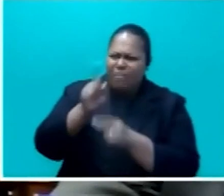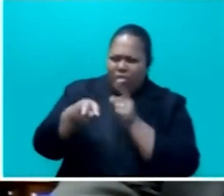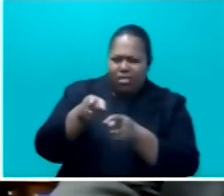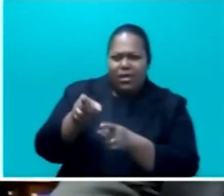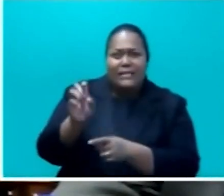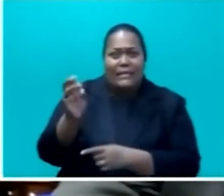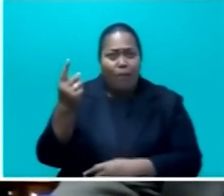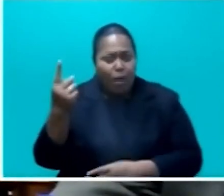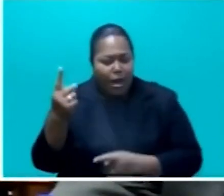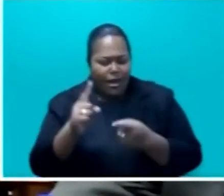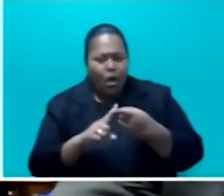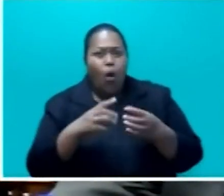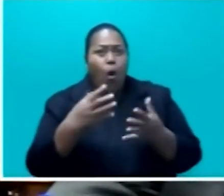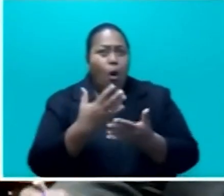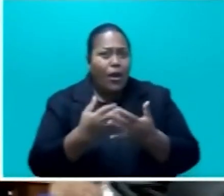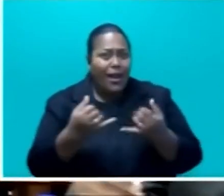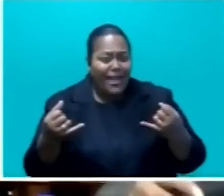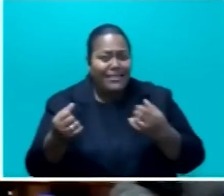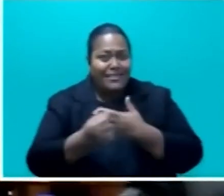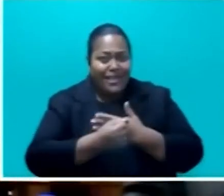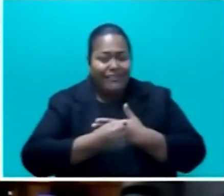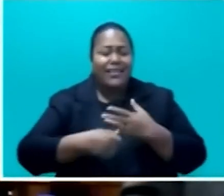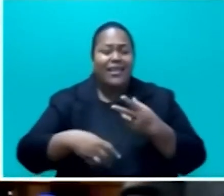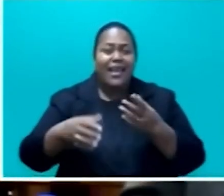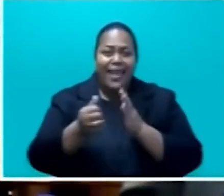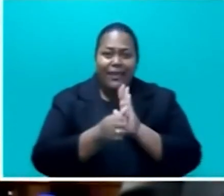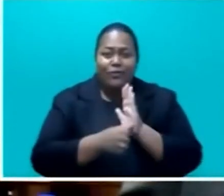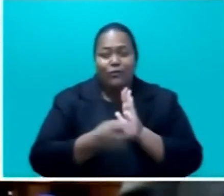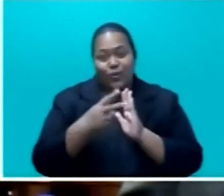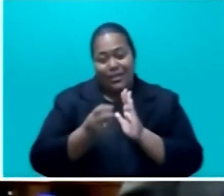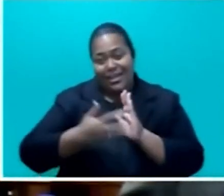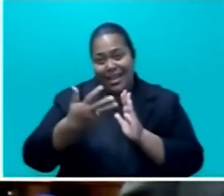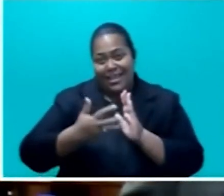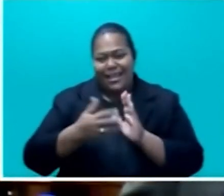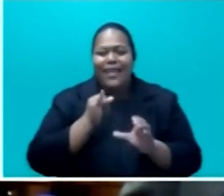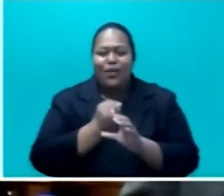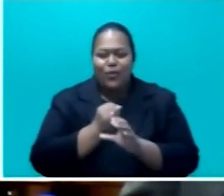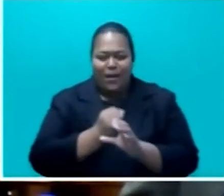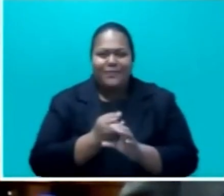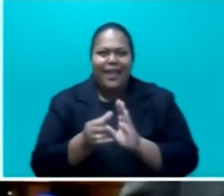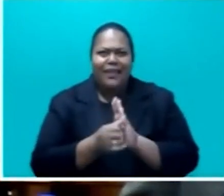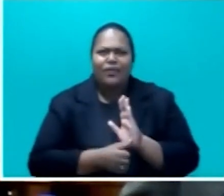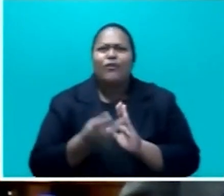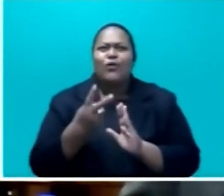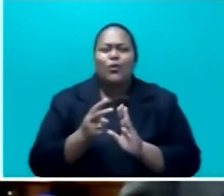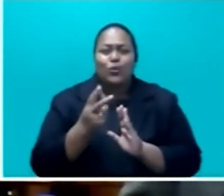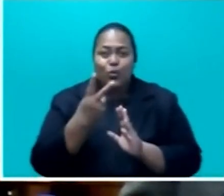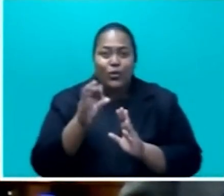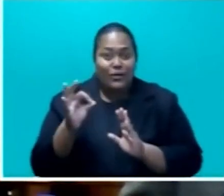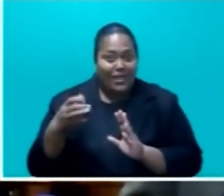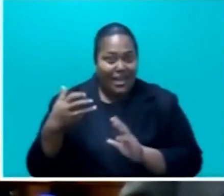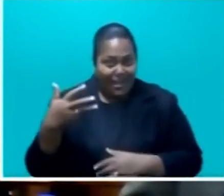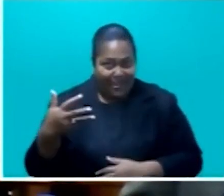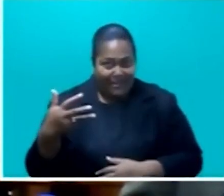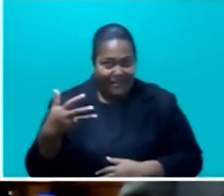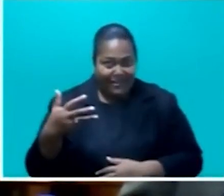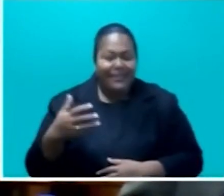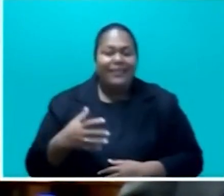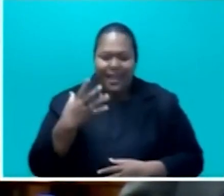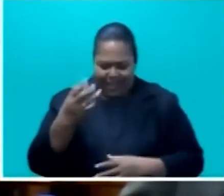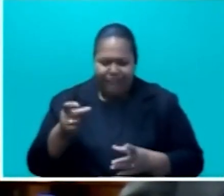raise the grievances on unscrupulous or uninformed reporting or publication by media organization. Redress